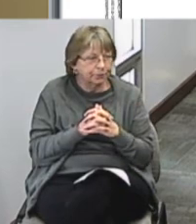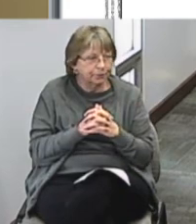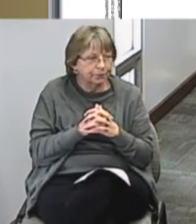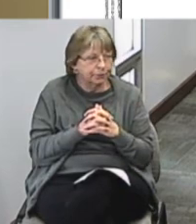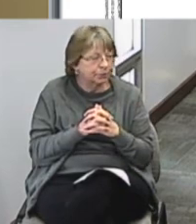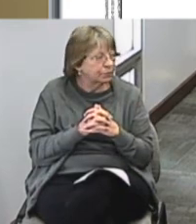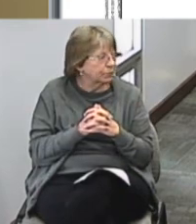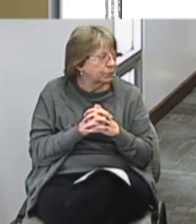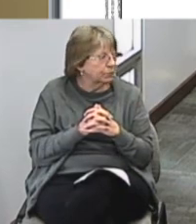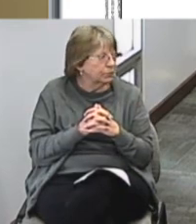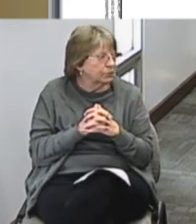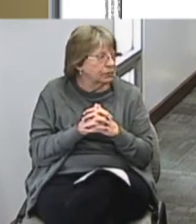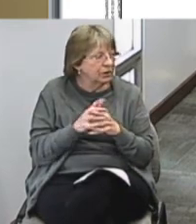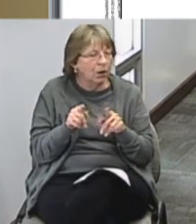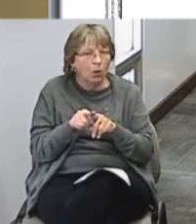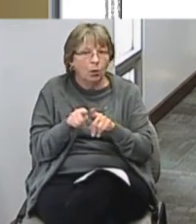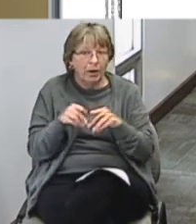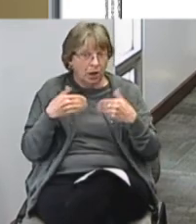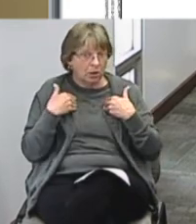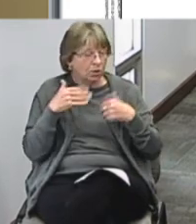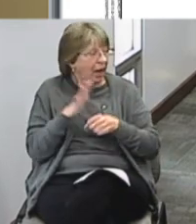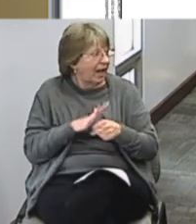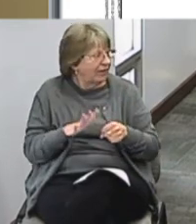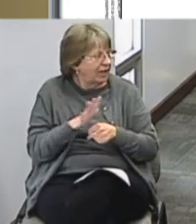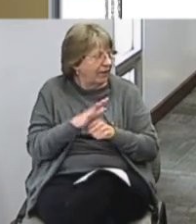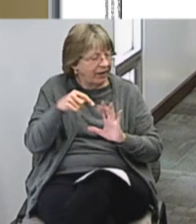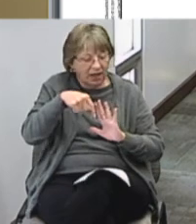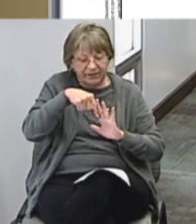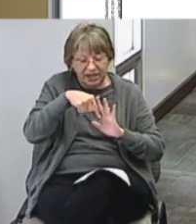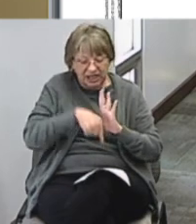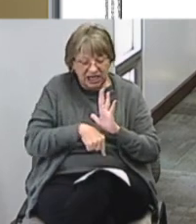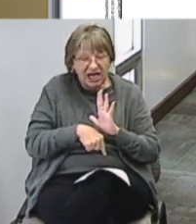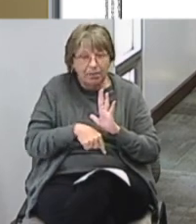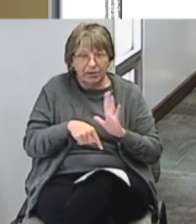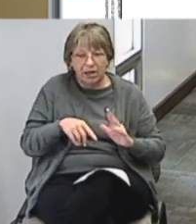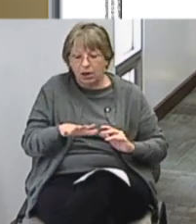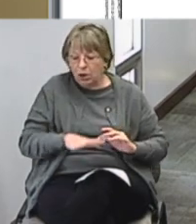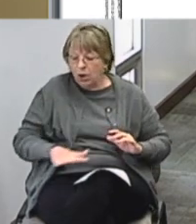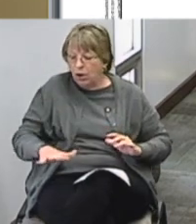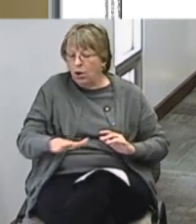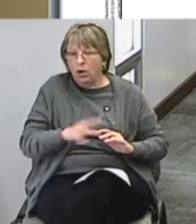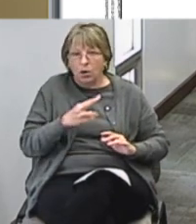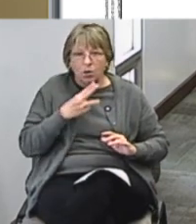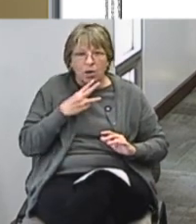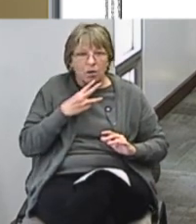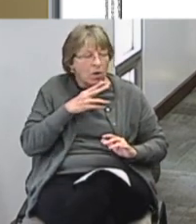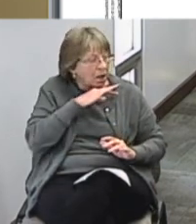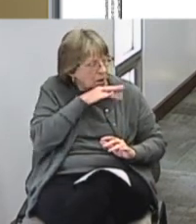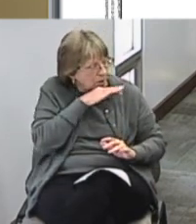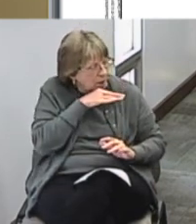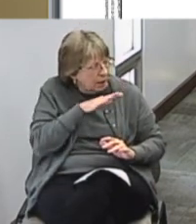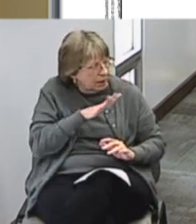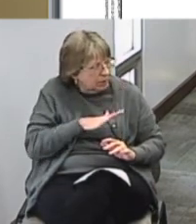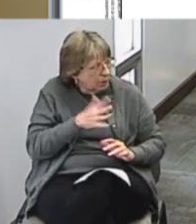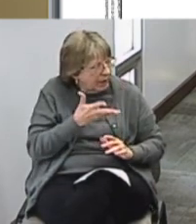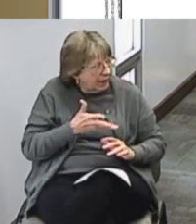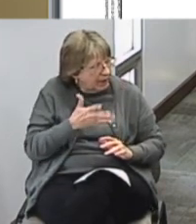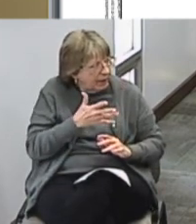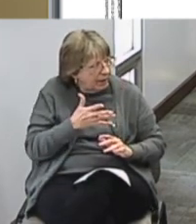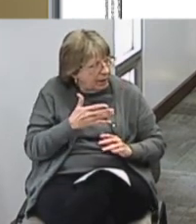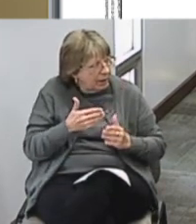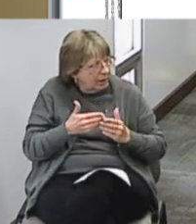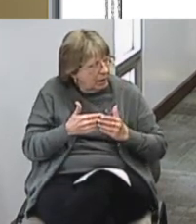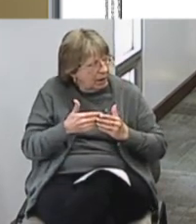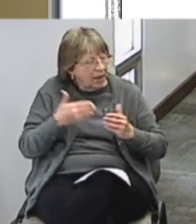that. We also have an area of deep groundwater contamination that's located right here, which comes from the former